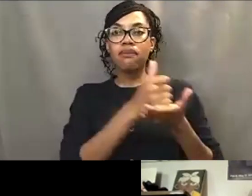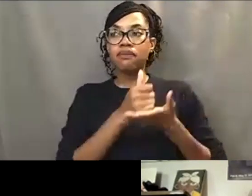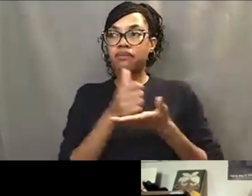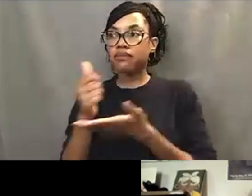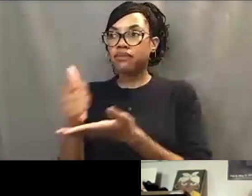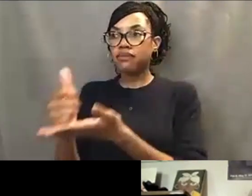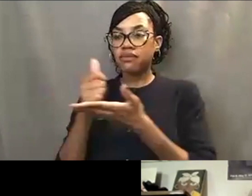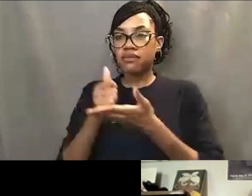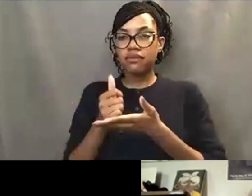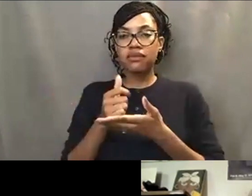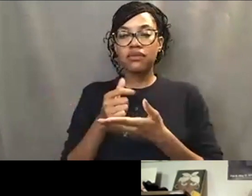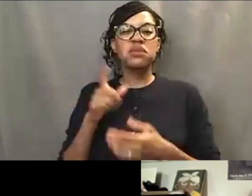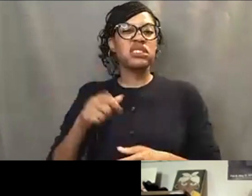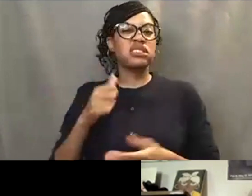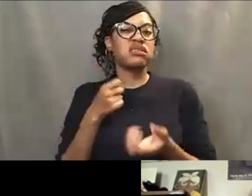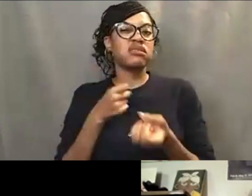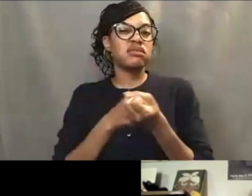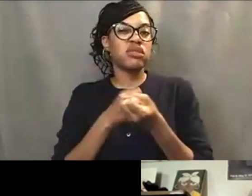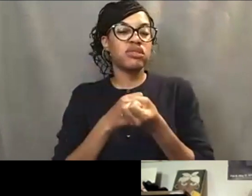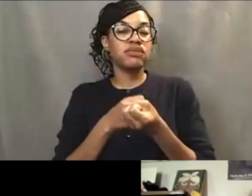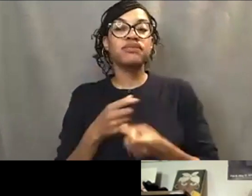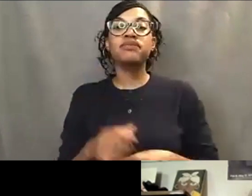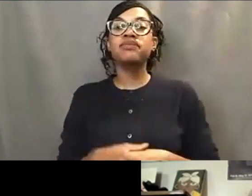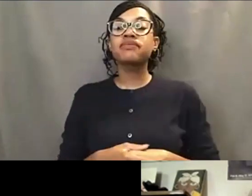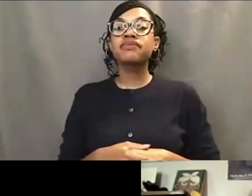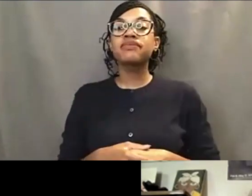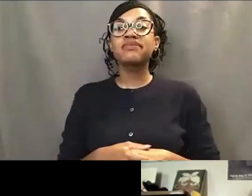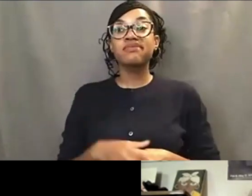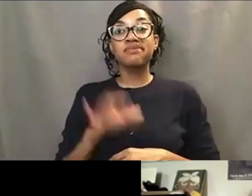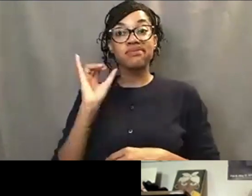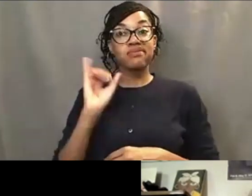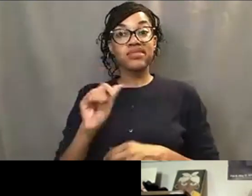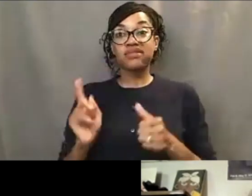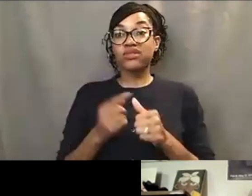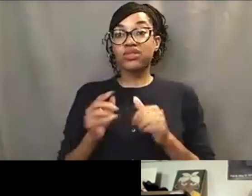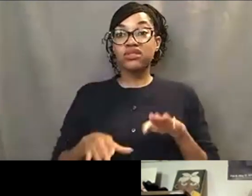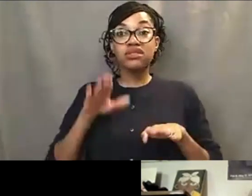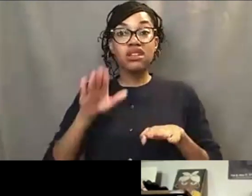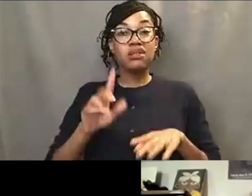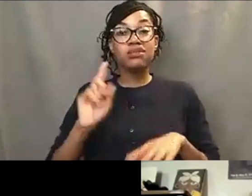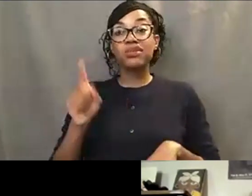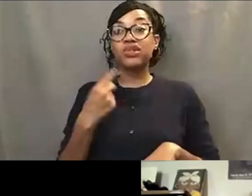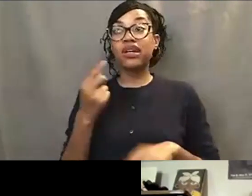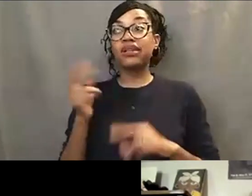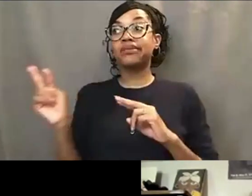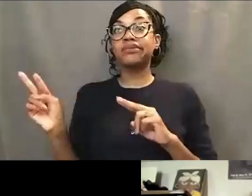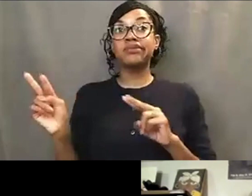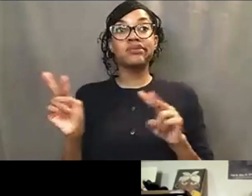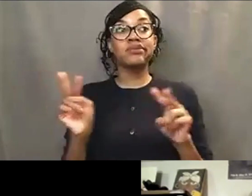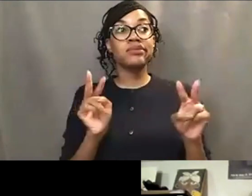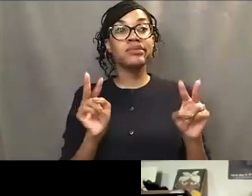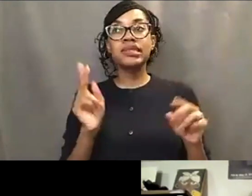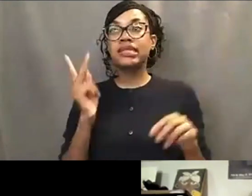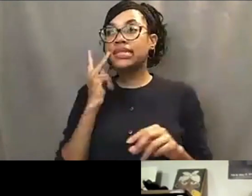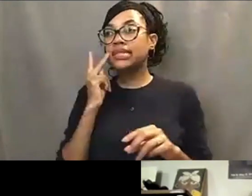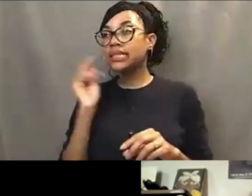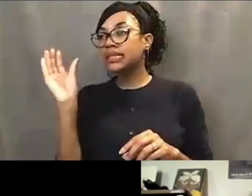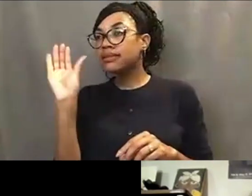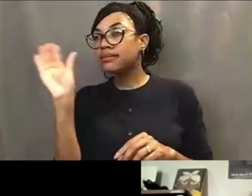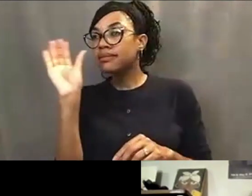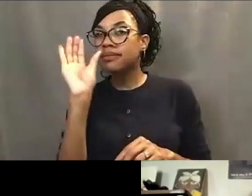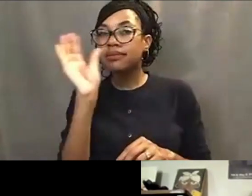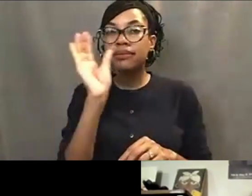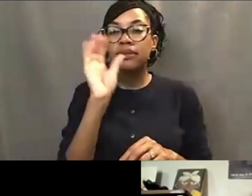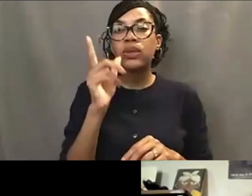this. And so a lot of that was about just really looking around and finding out who really are those